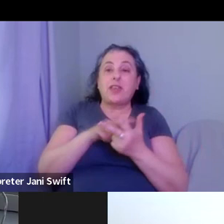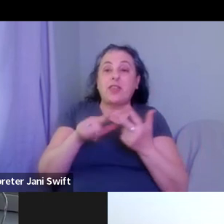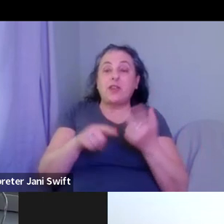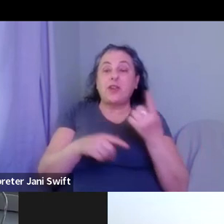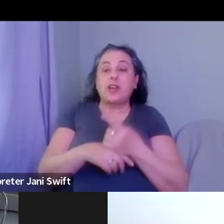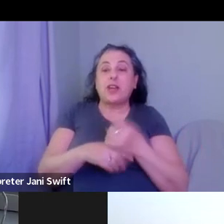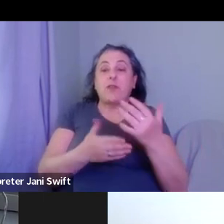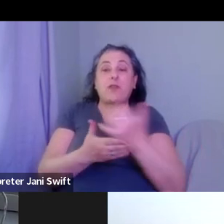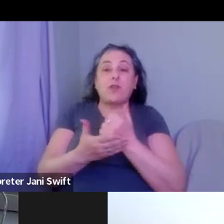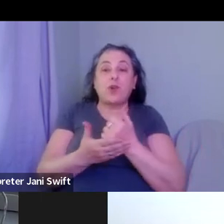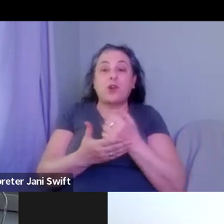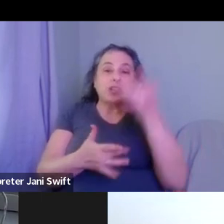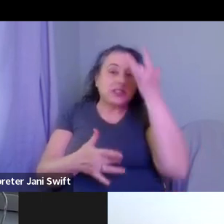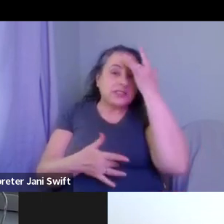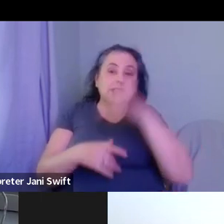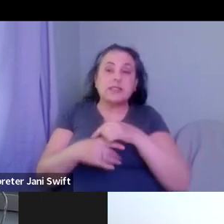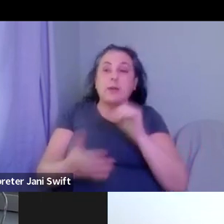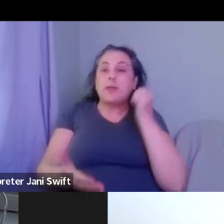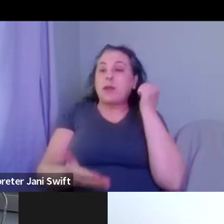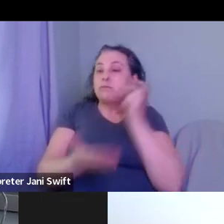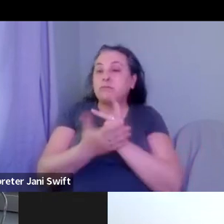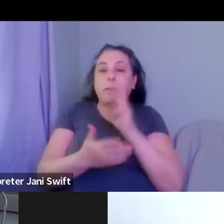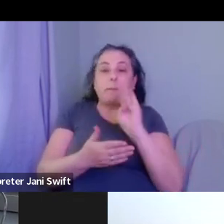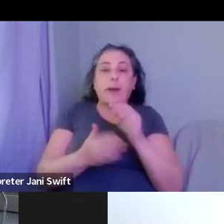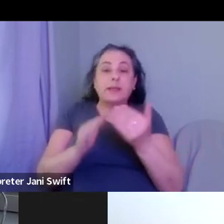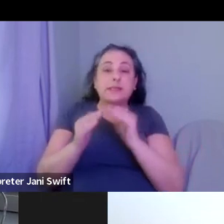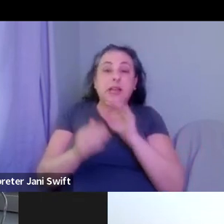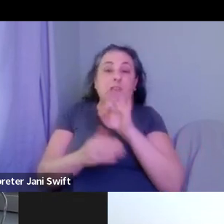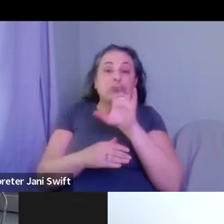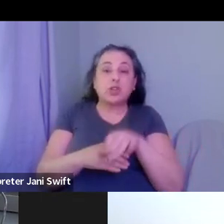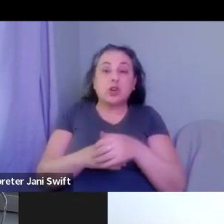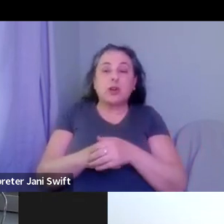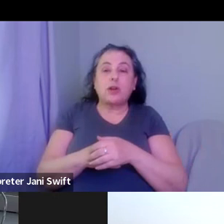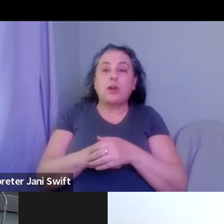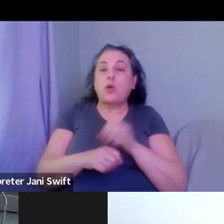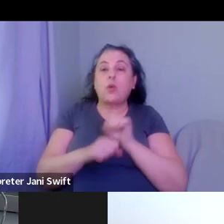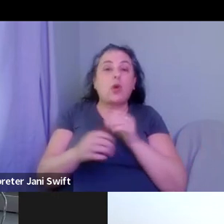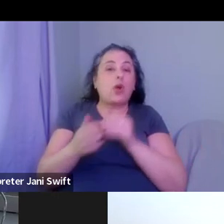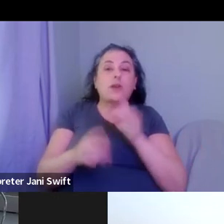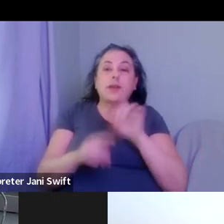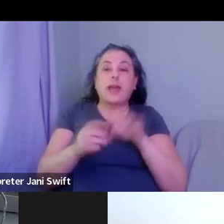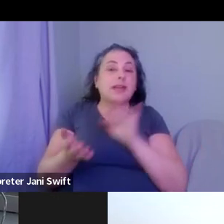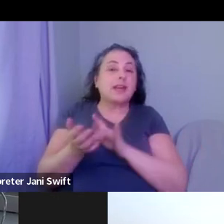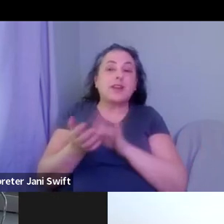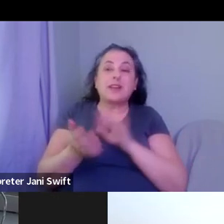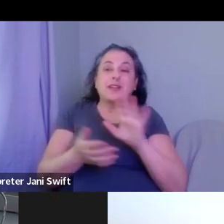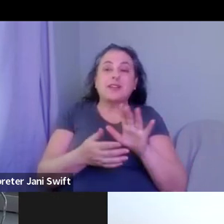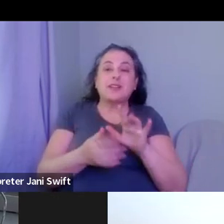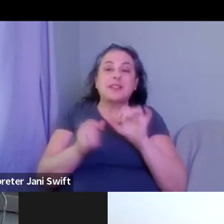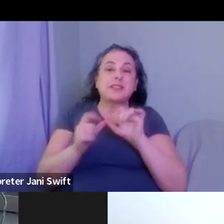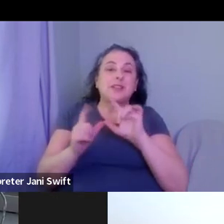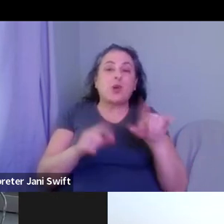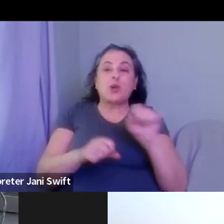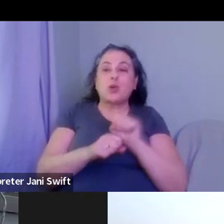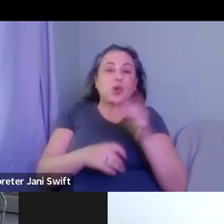of earned sick time that are mandated now by the city. But what's unfortunate is that workers often cannot take advantage of that. So they're still going to